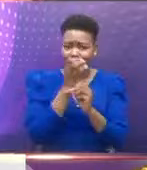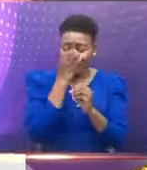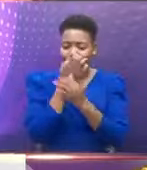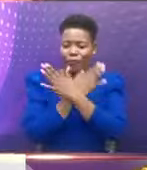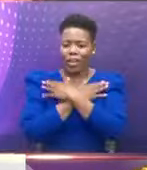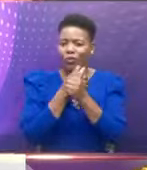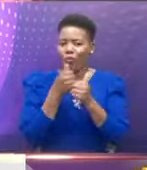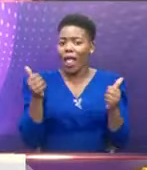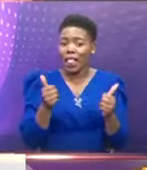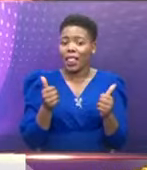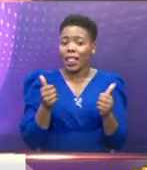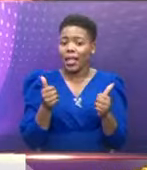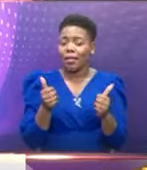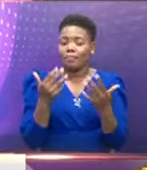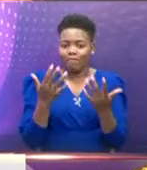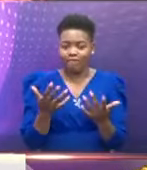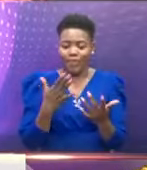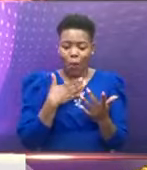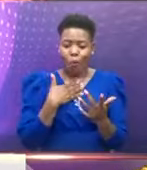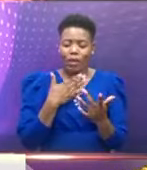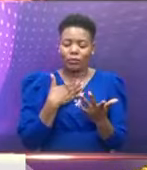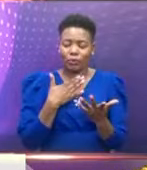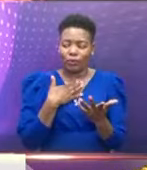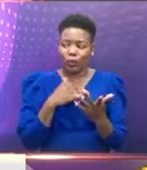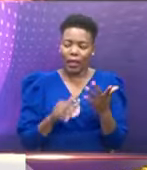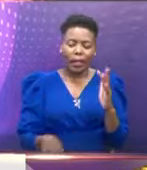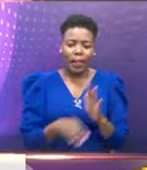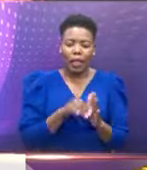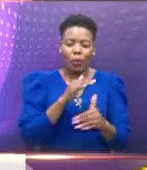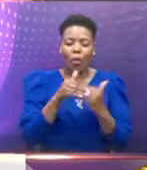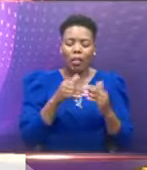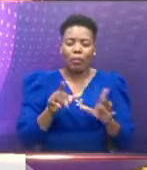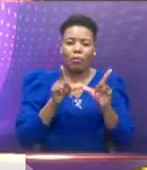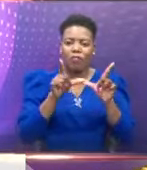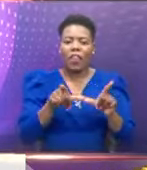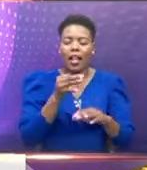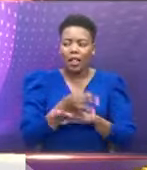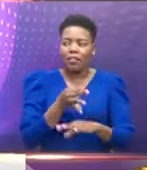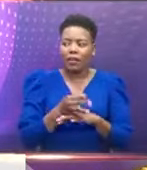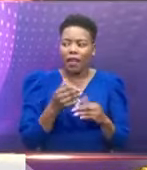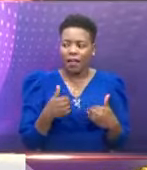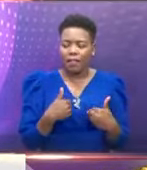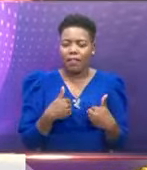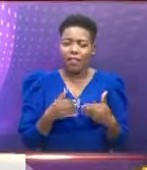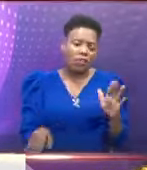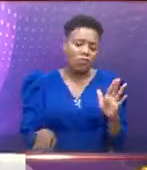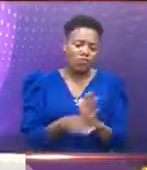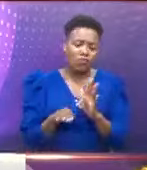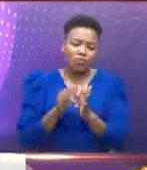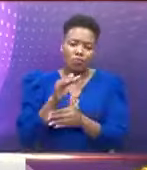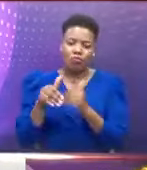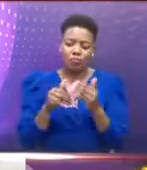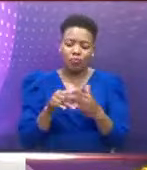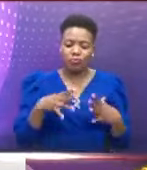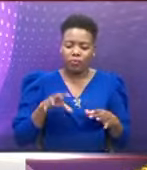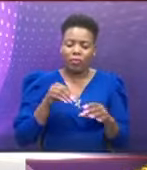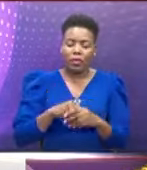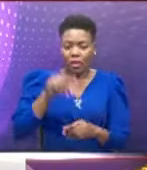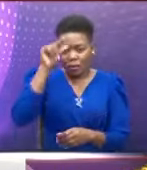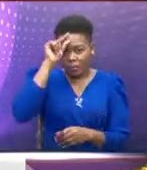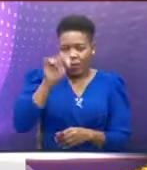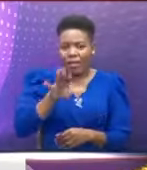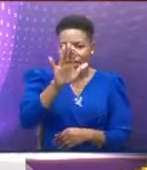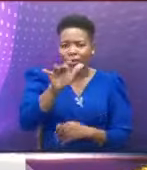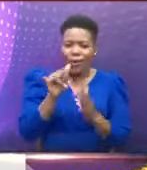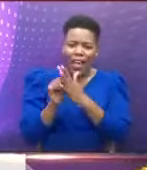mar thicho oko jogo mantiere kod oboke mabandia e thuolo mag tije mag sirikal. That story was